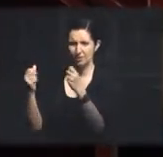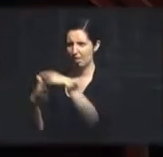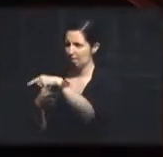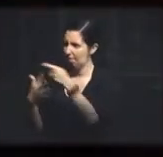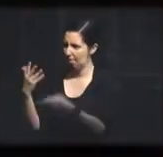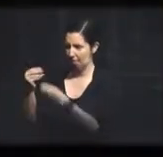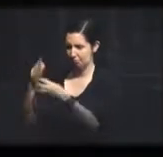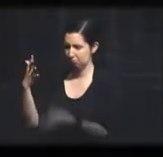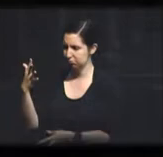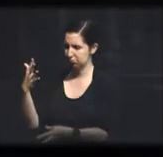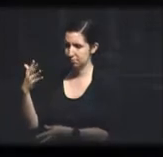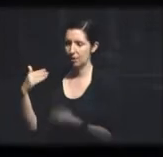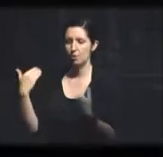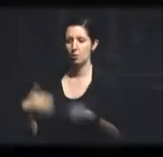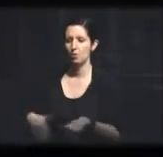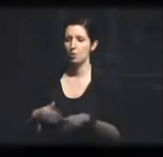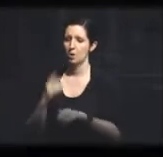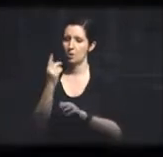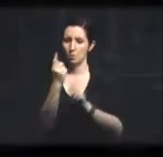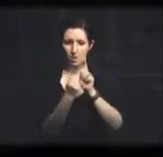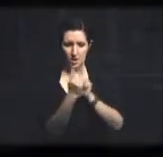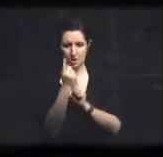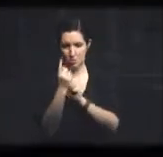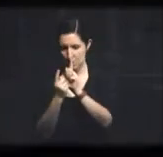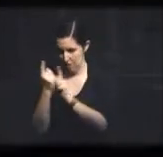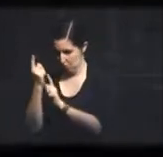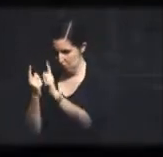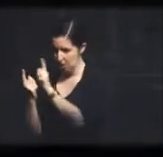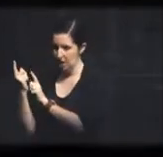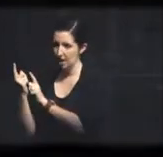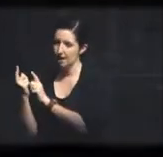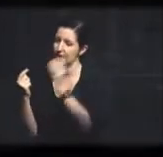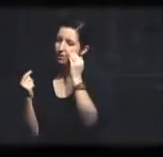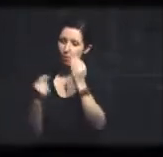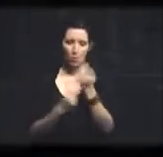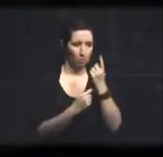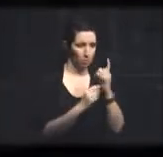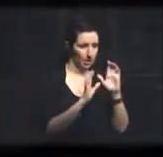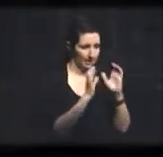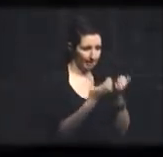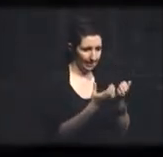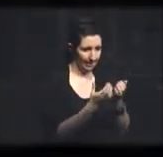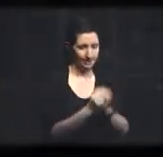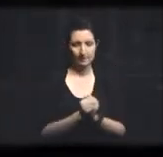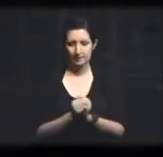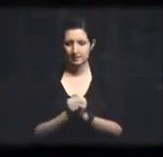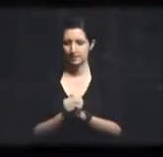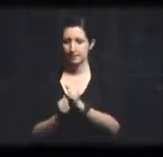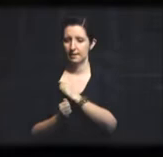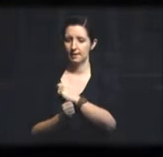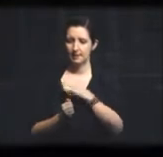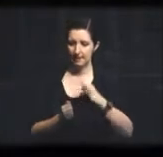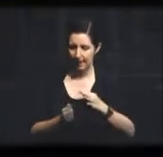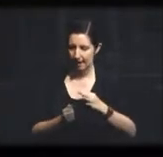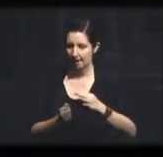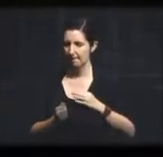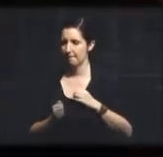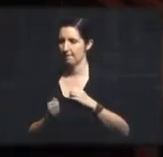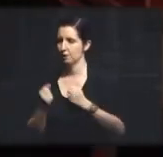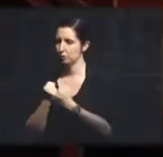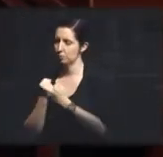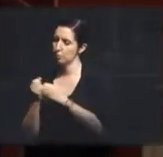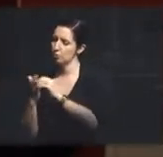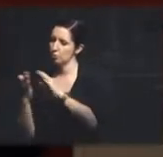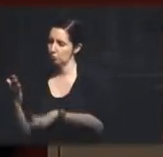are one-to-one, one-to-class, one faculty to student, staff member supporting